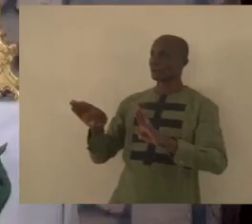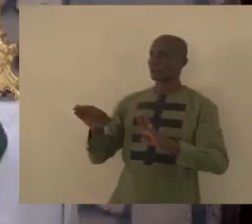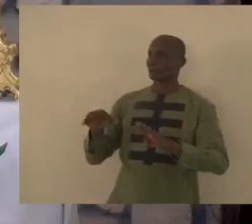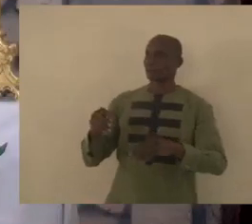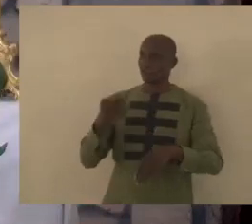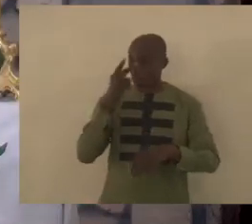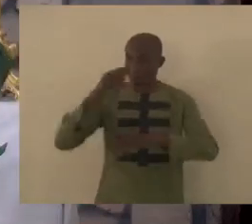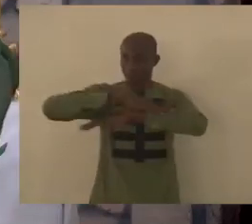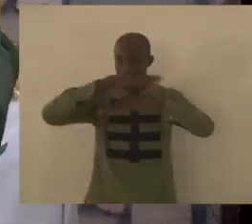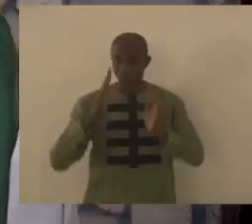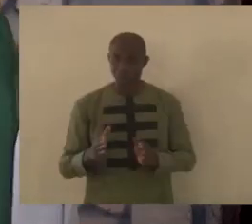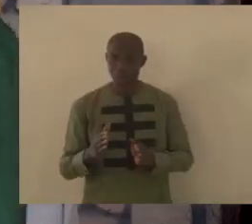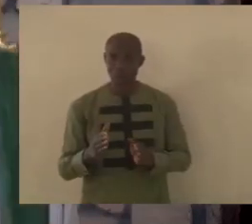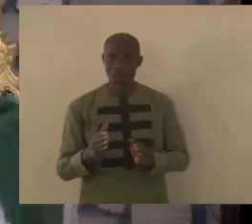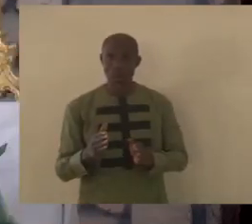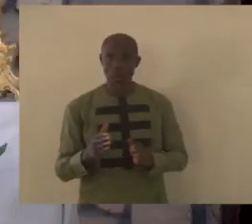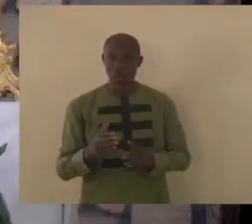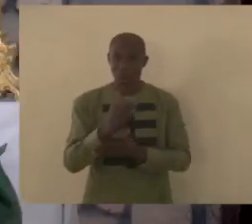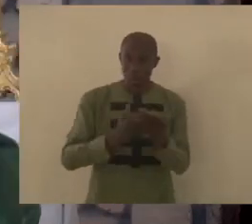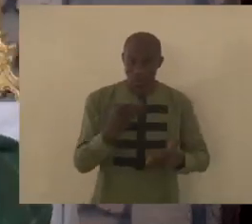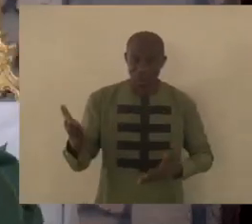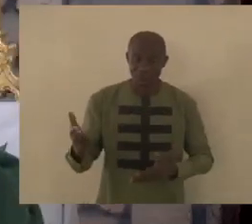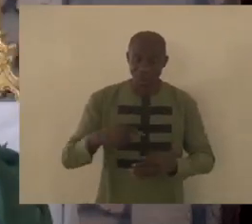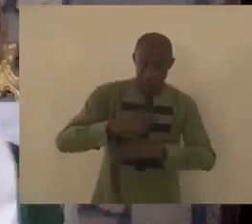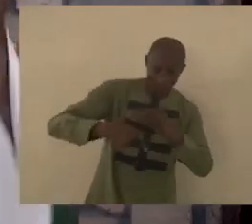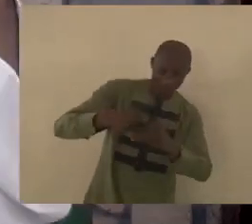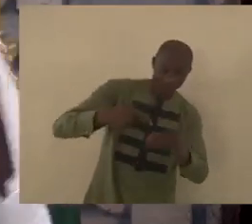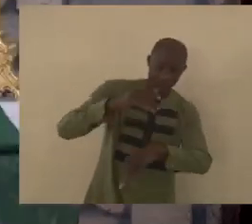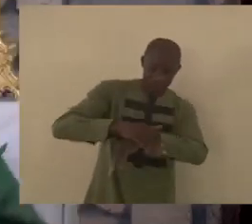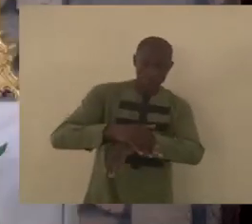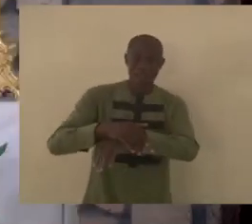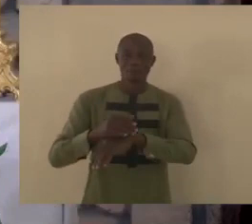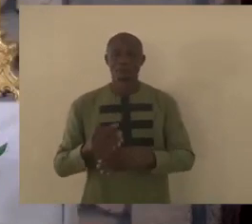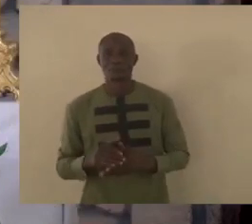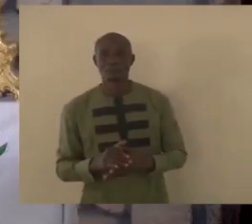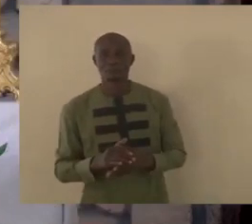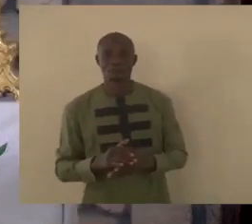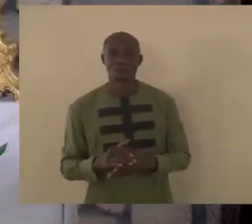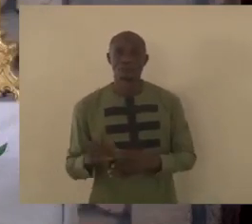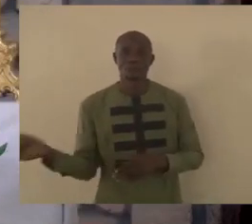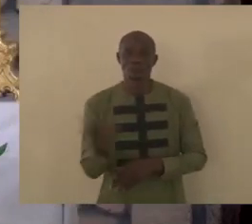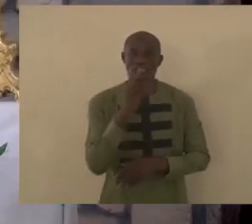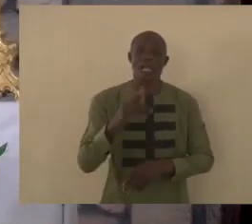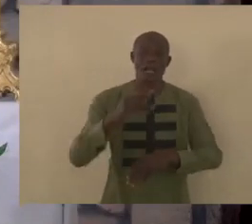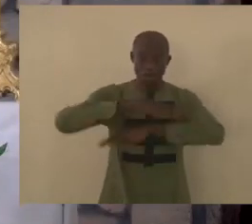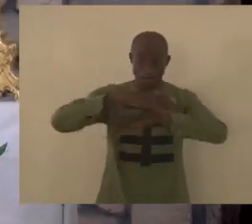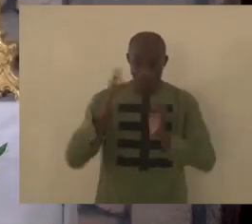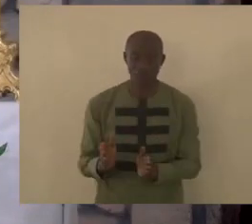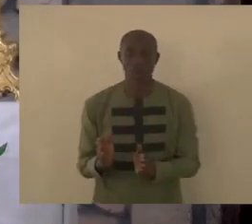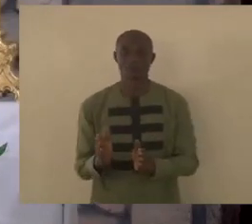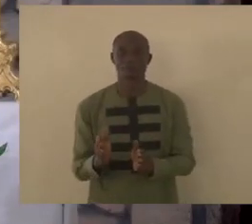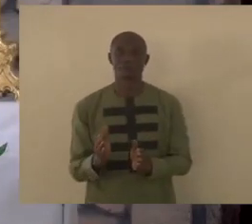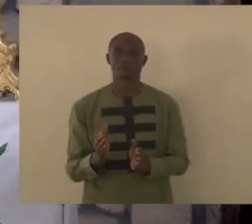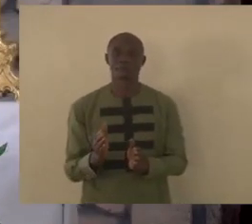man, there is a boss-like thing on his forehead, and there's something that he tied on his arm. Now, the phylacteries are leather